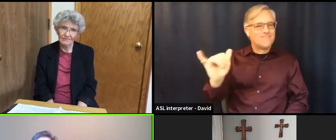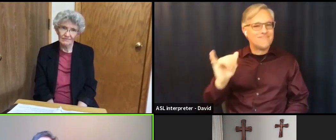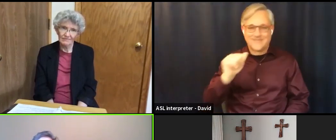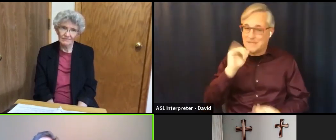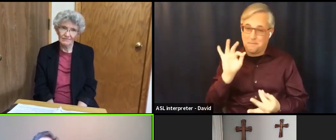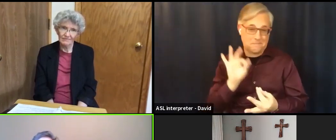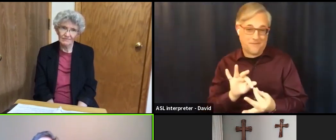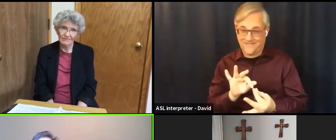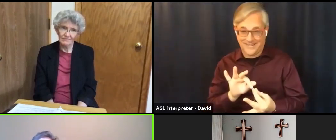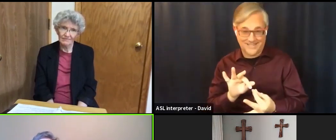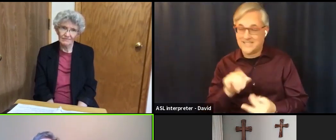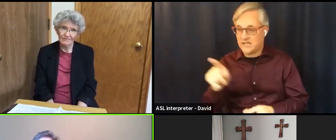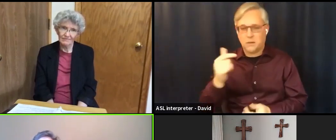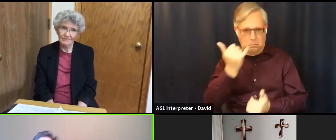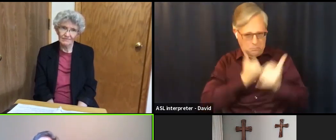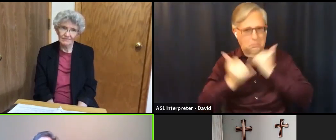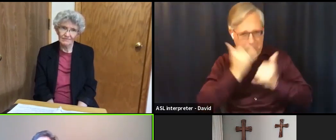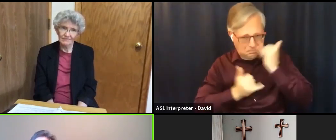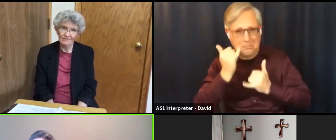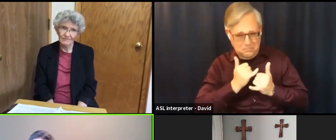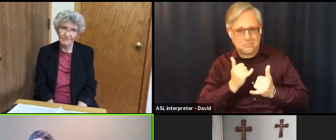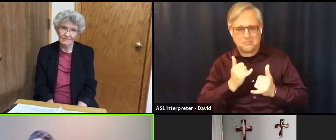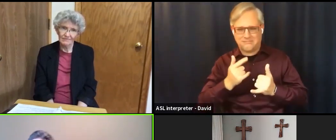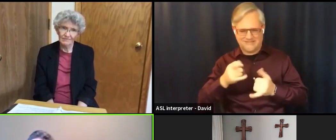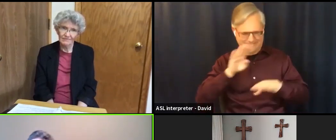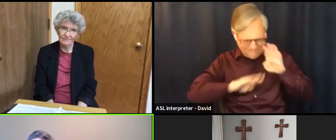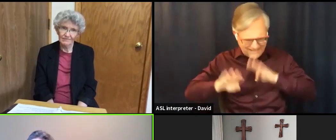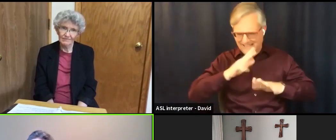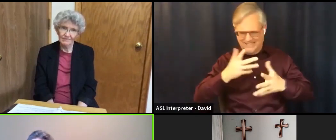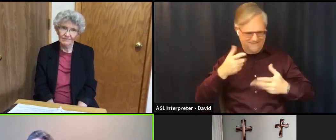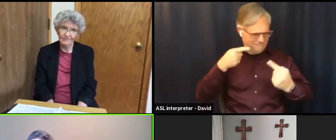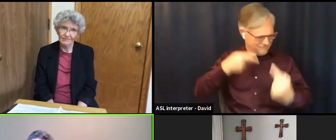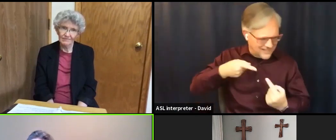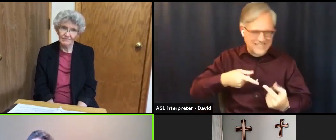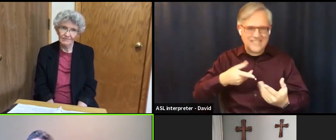mistakes, and he struggles to understand Jesus.